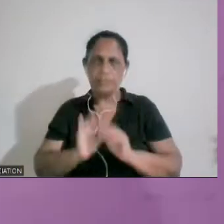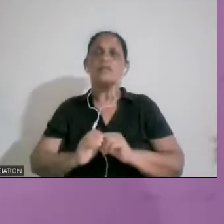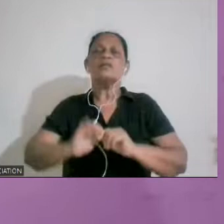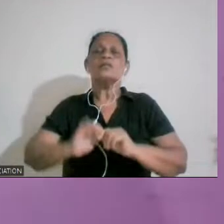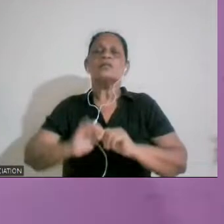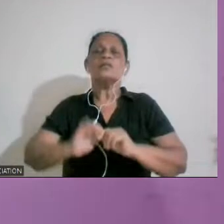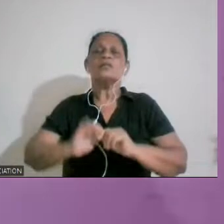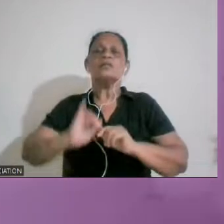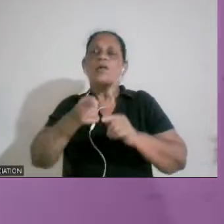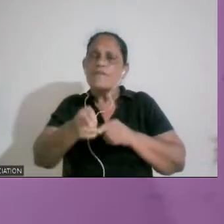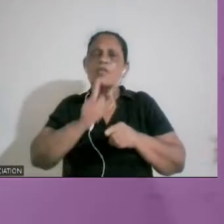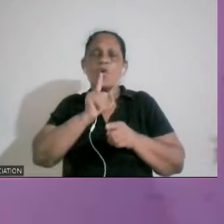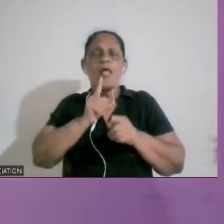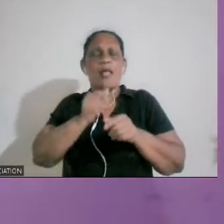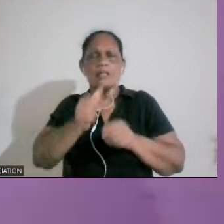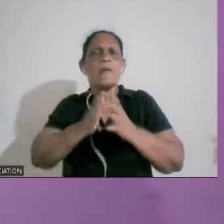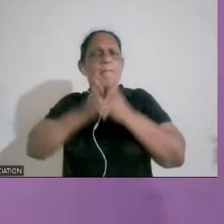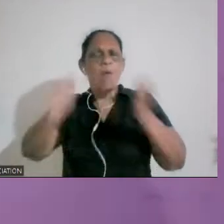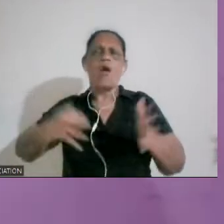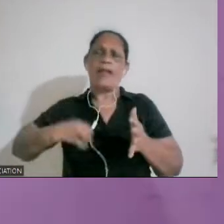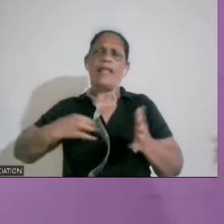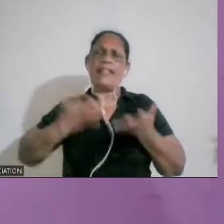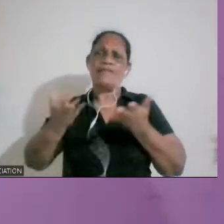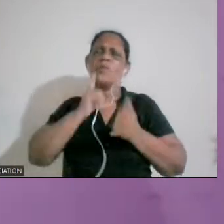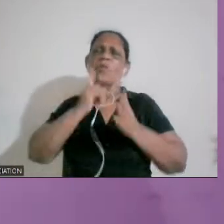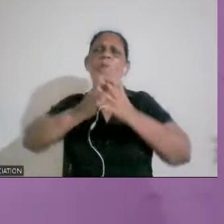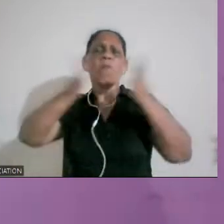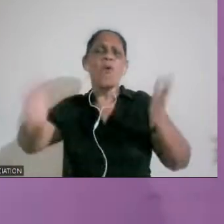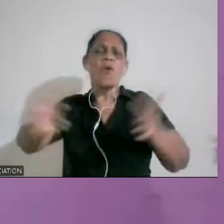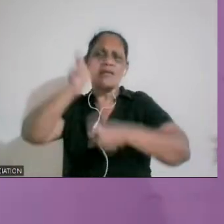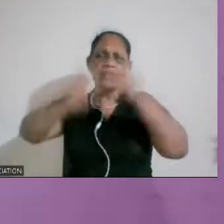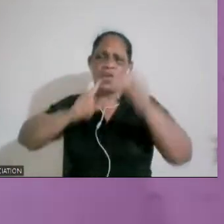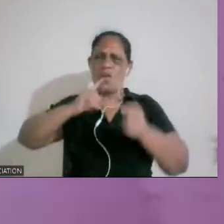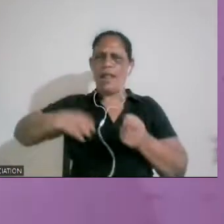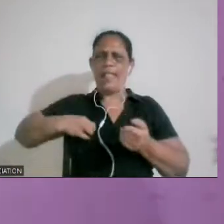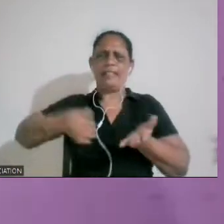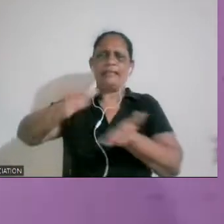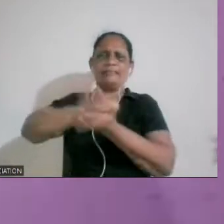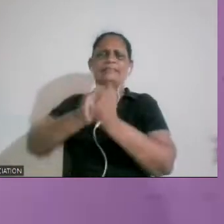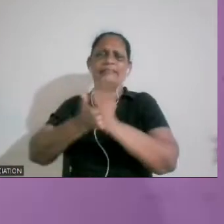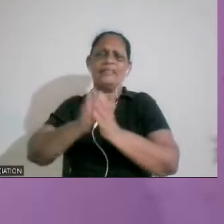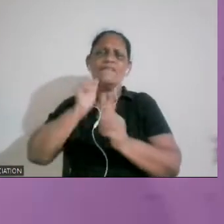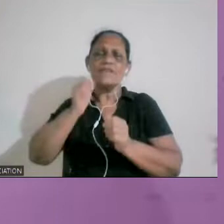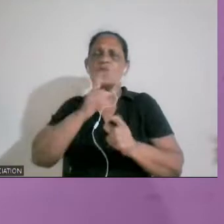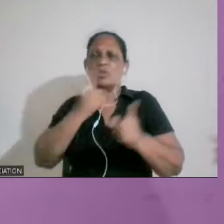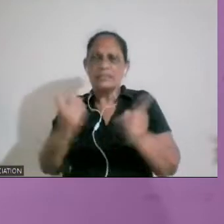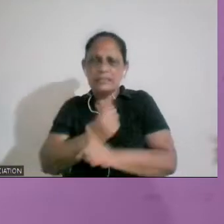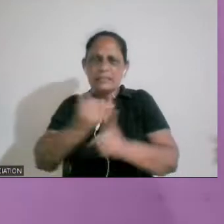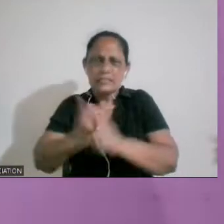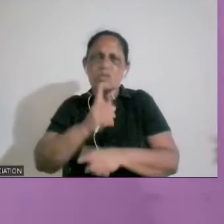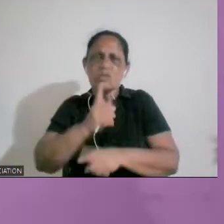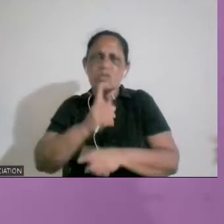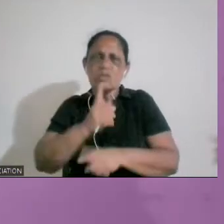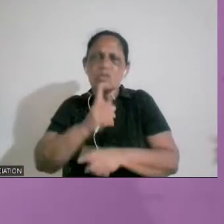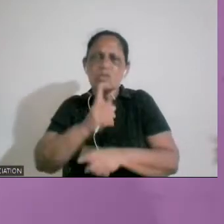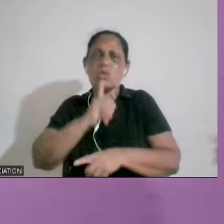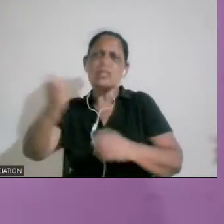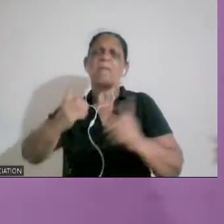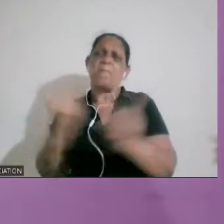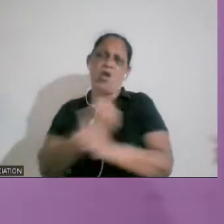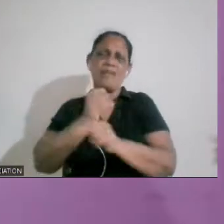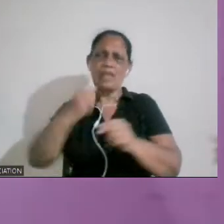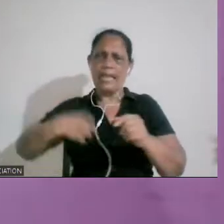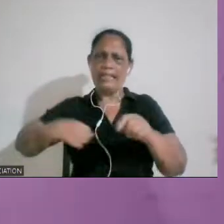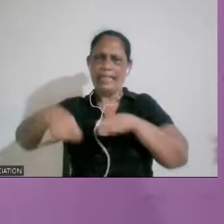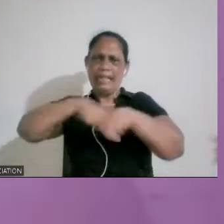but of course there is no adhesive at the back of the cloth, so there is a chance for leakage when you get your period. Additionally, women